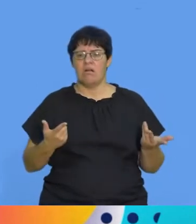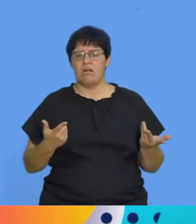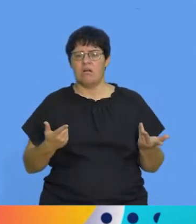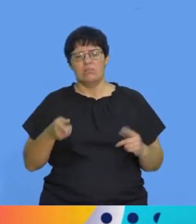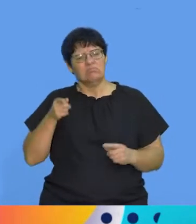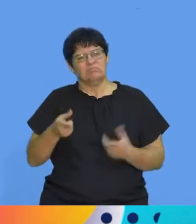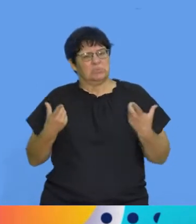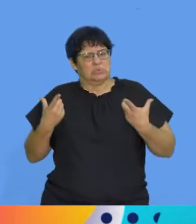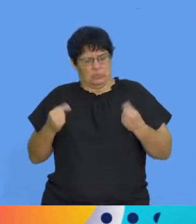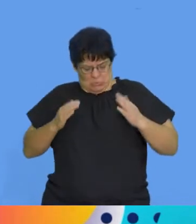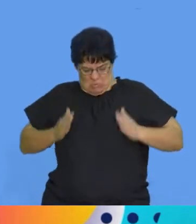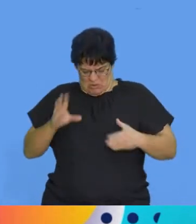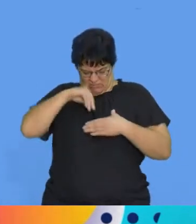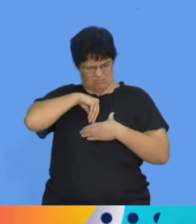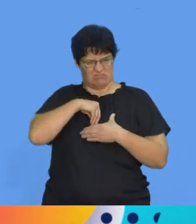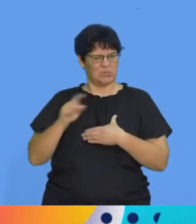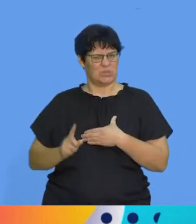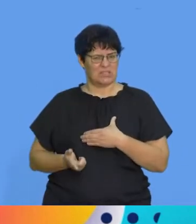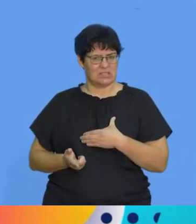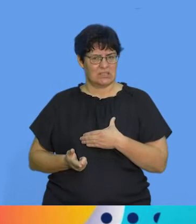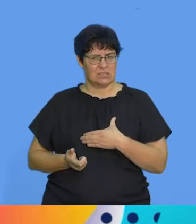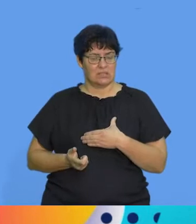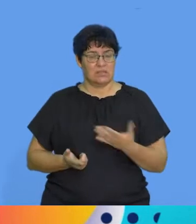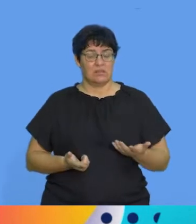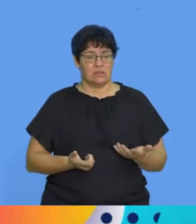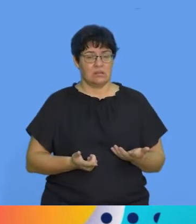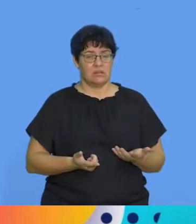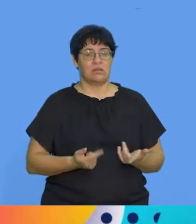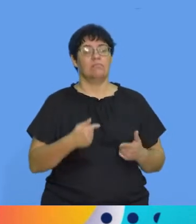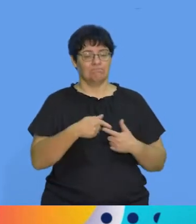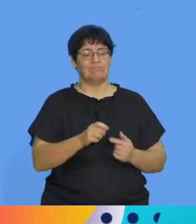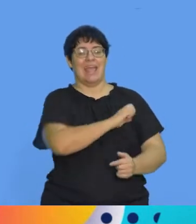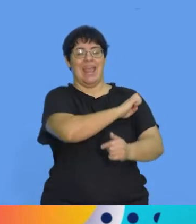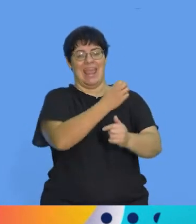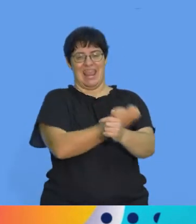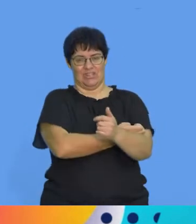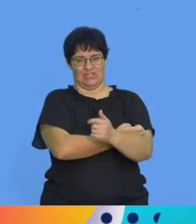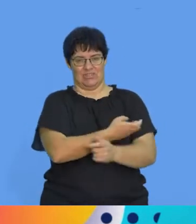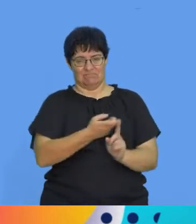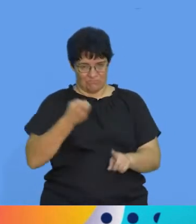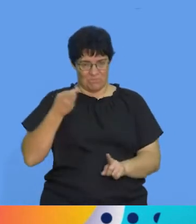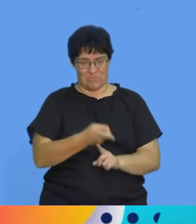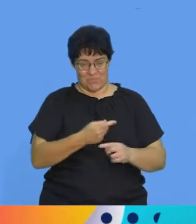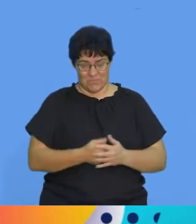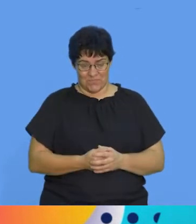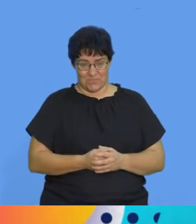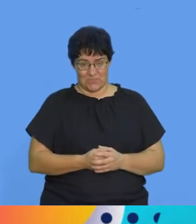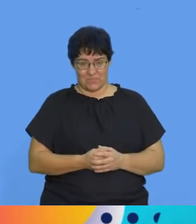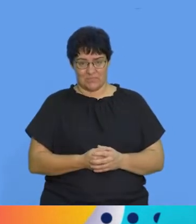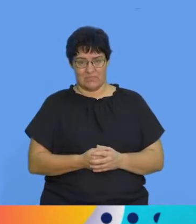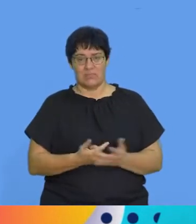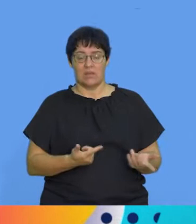to what they do in our bodies, especially ours, they are our energy source. They're the ones that